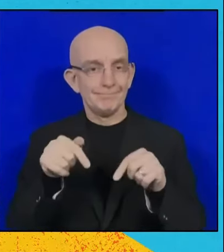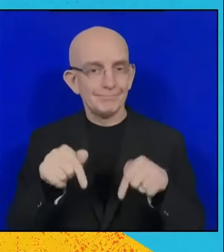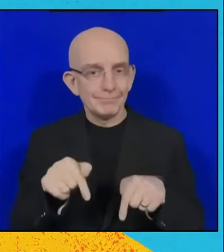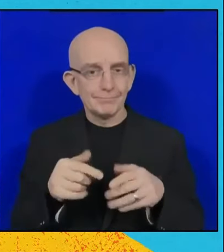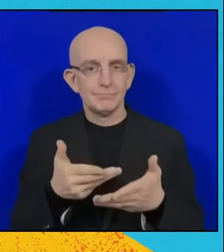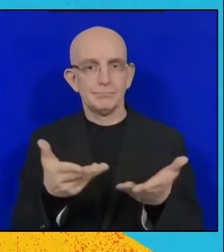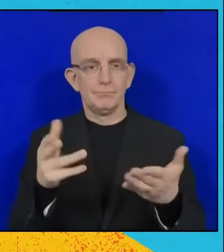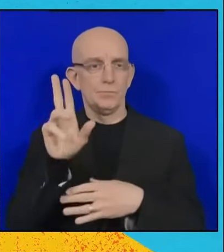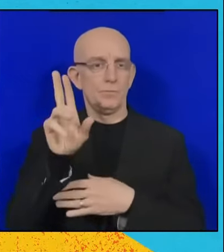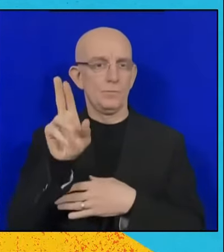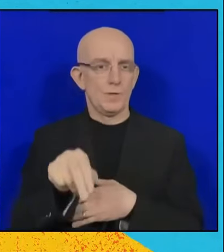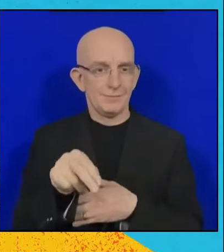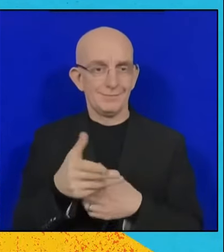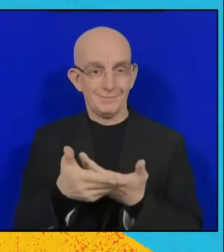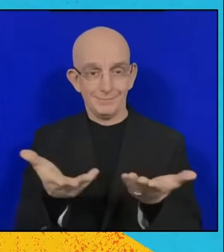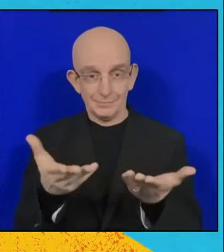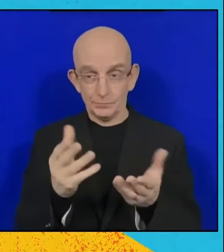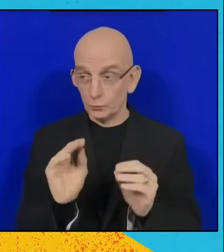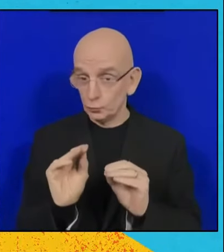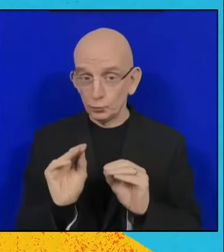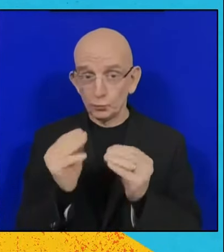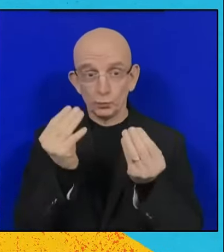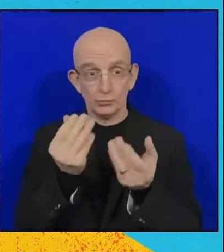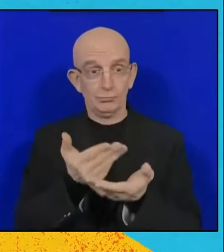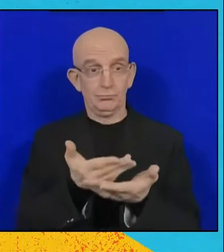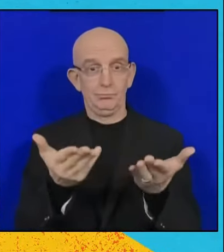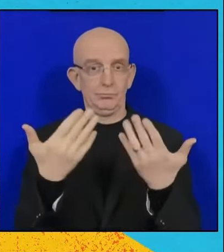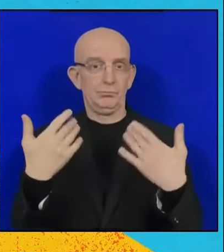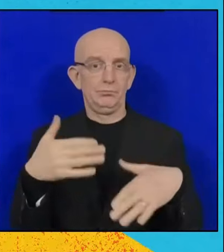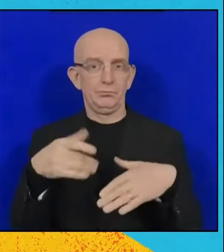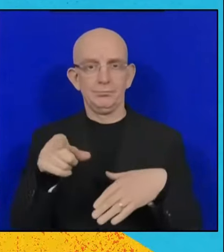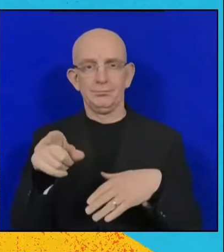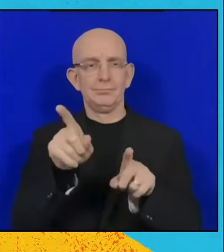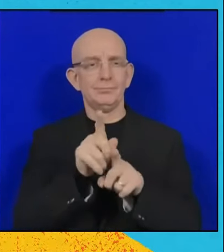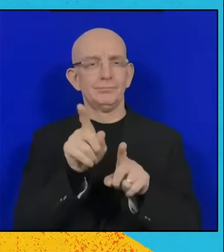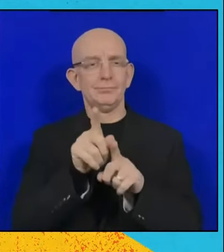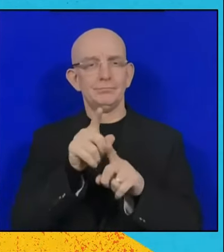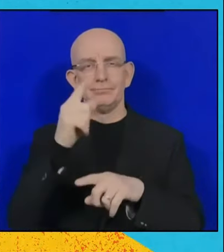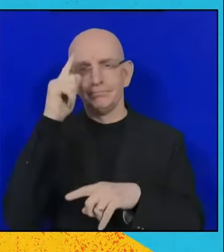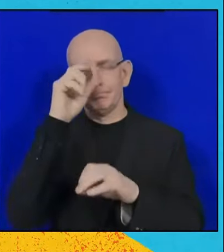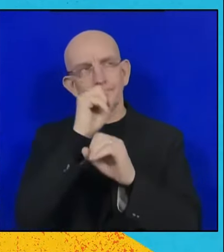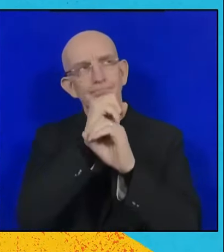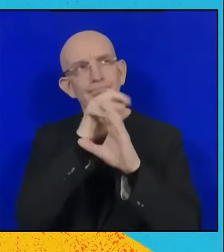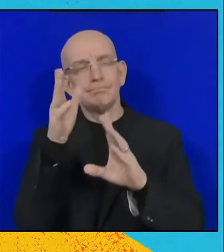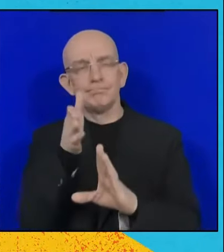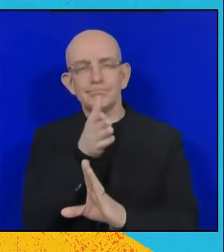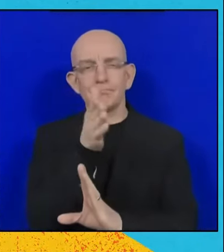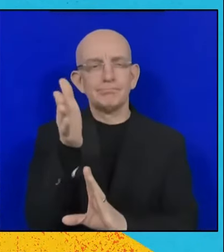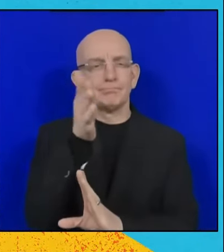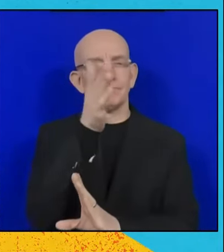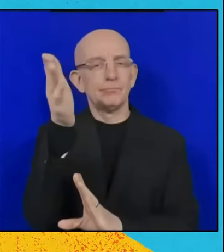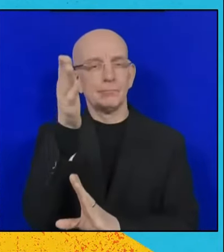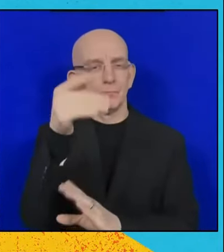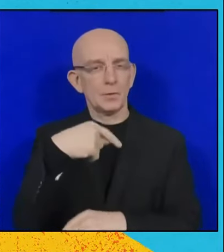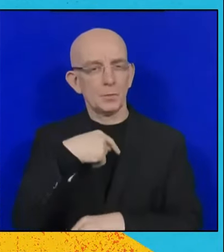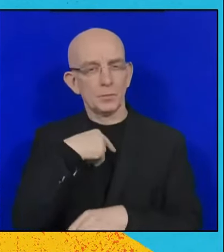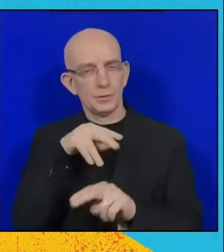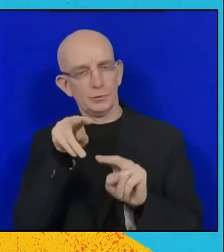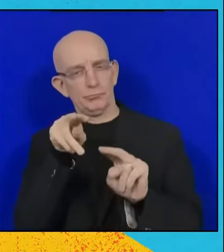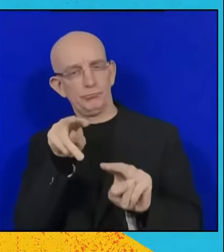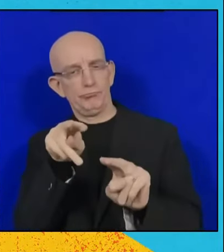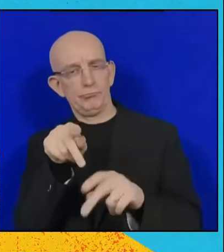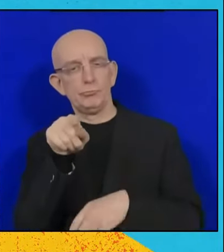as warriors. You are making your mark in a world, as we heard from the president,